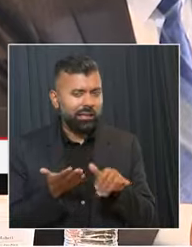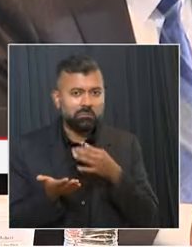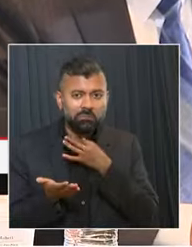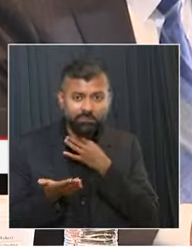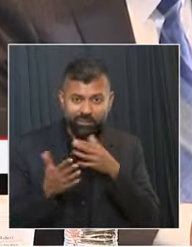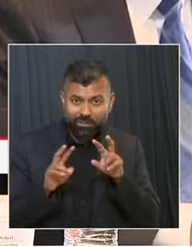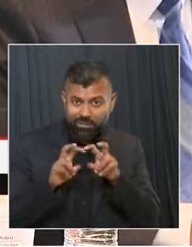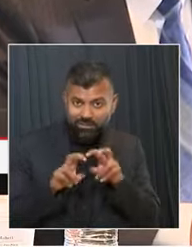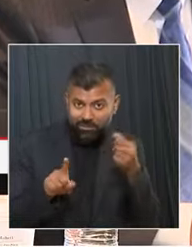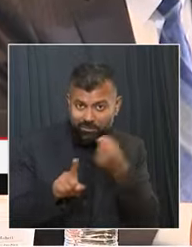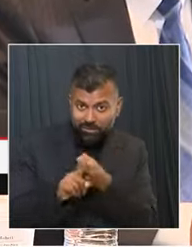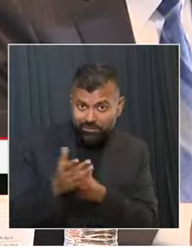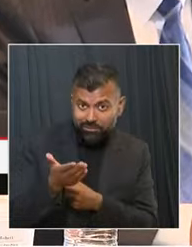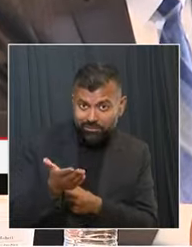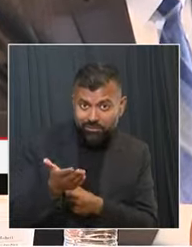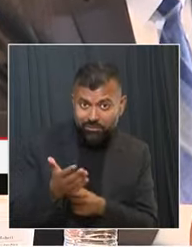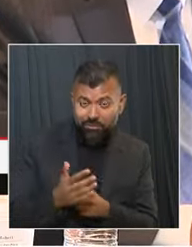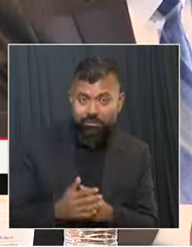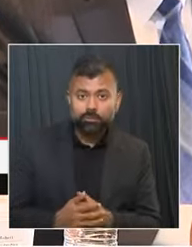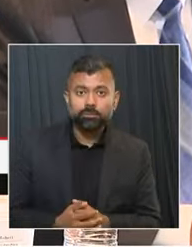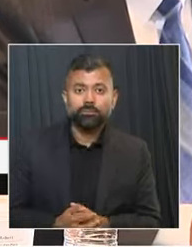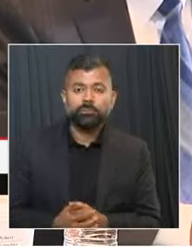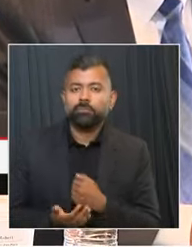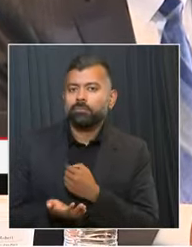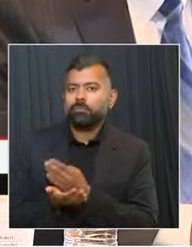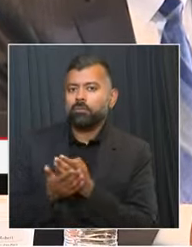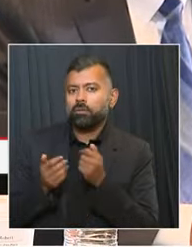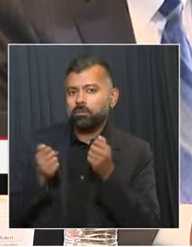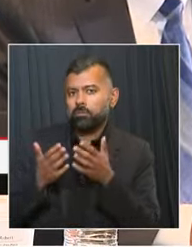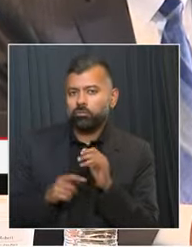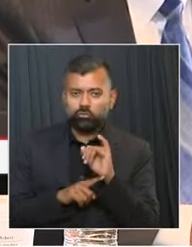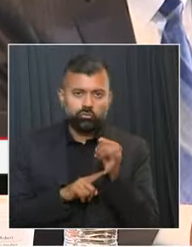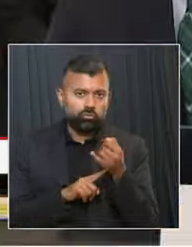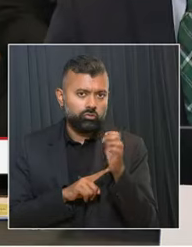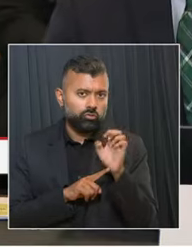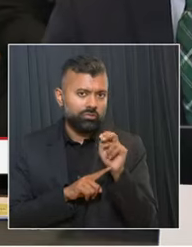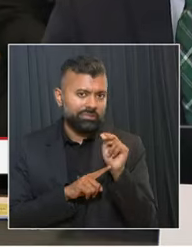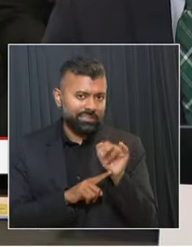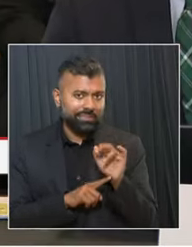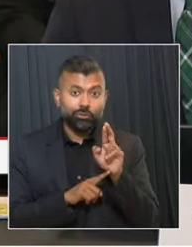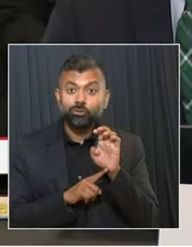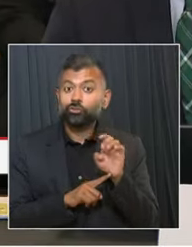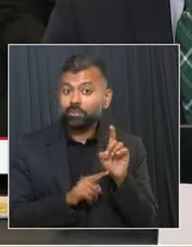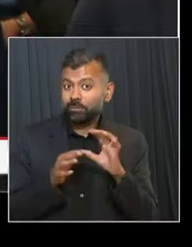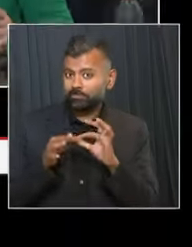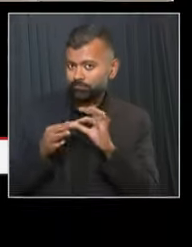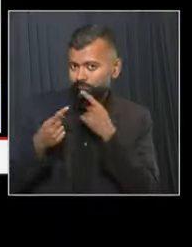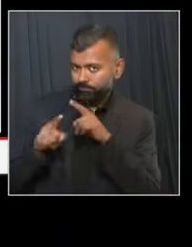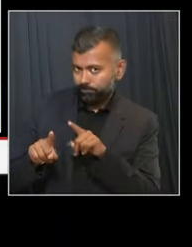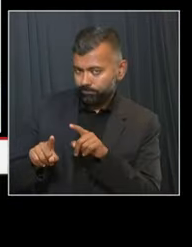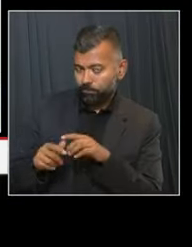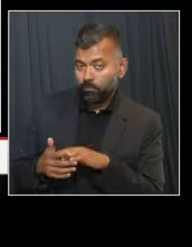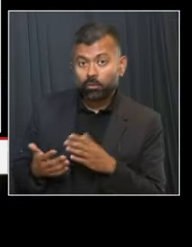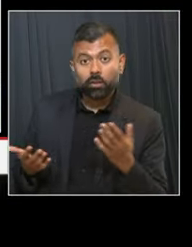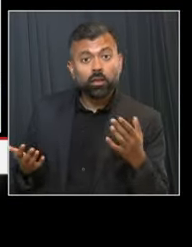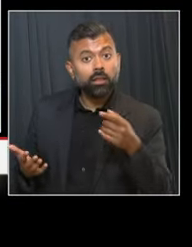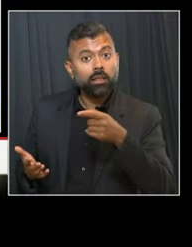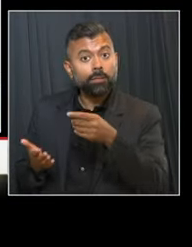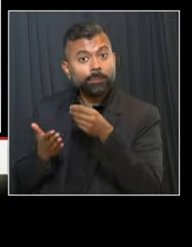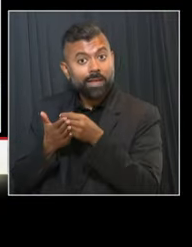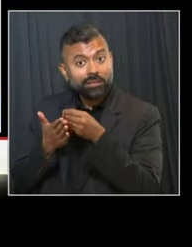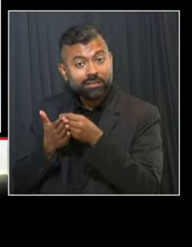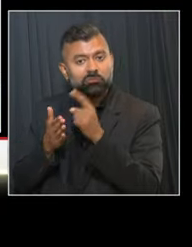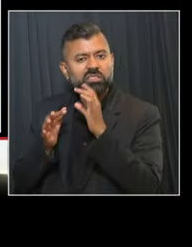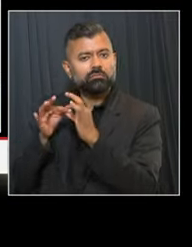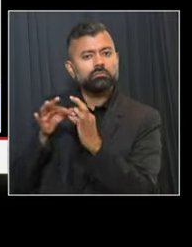Council member, I believe that money was put in for maintenance and repairs, and part of the concern that